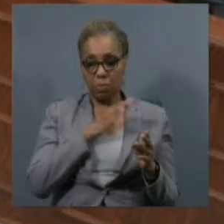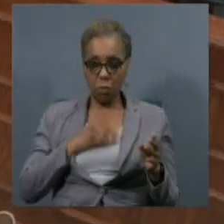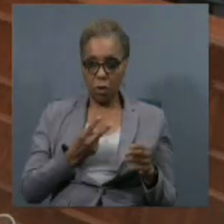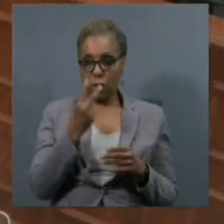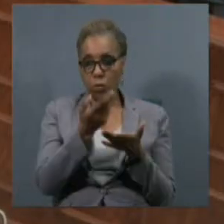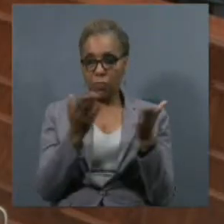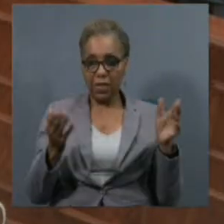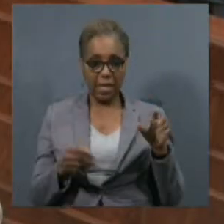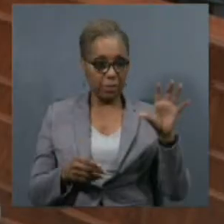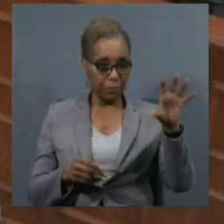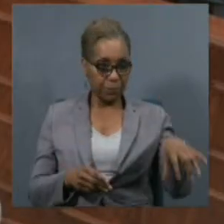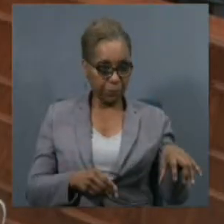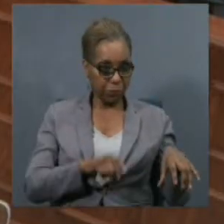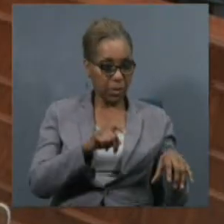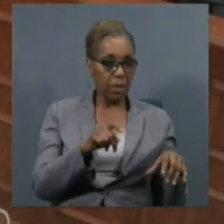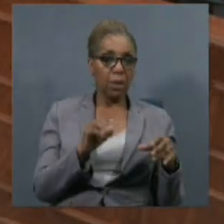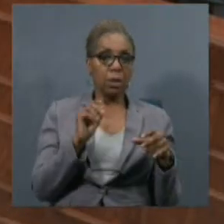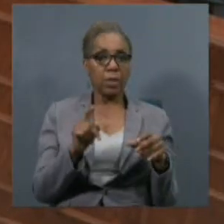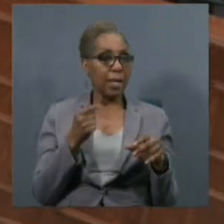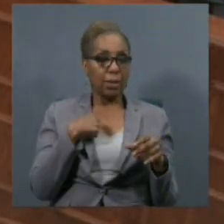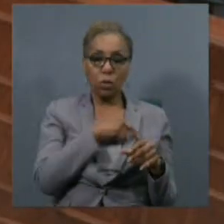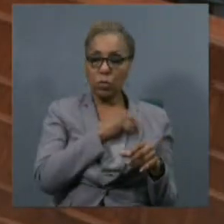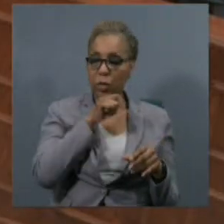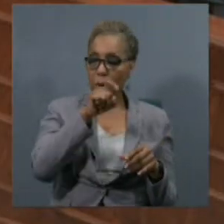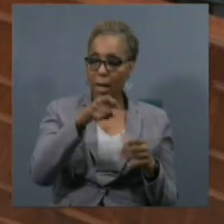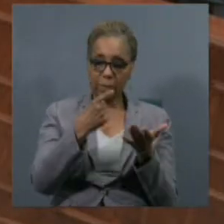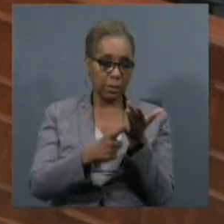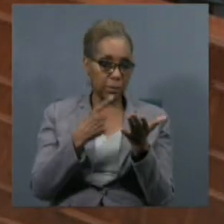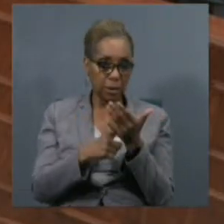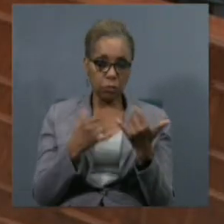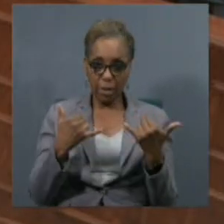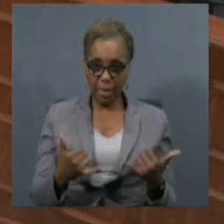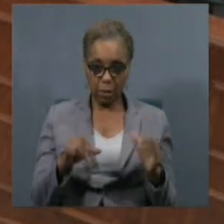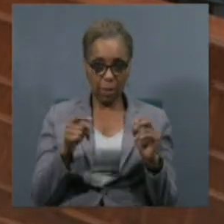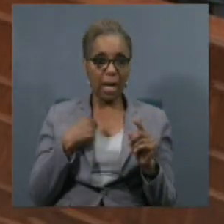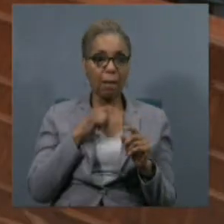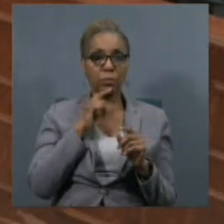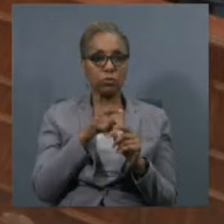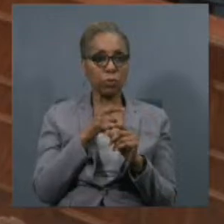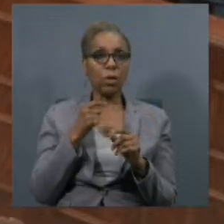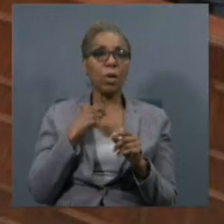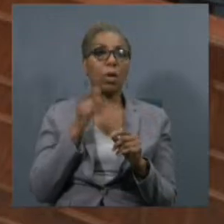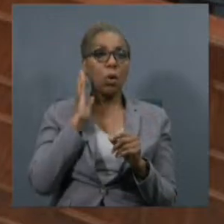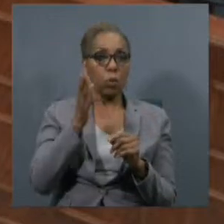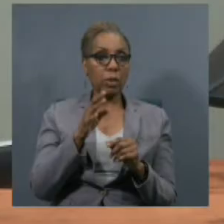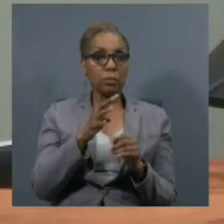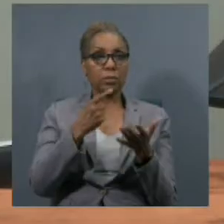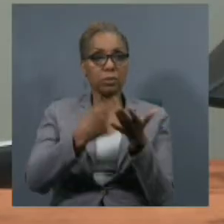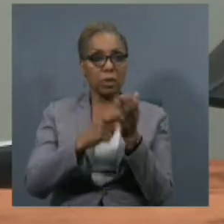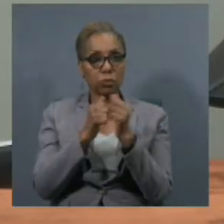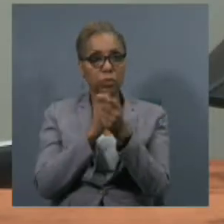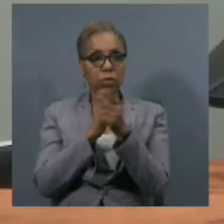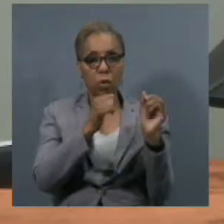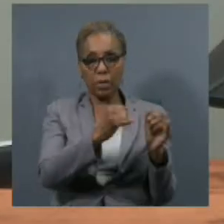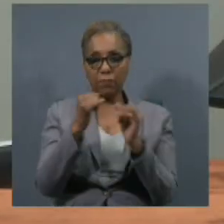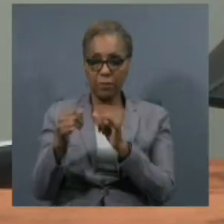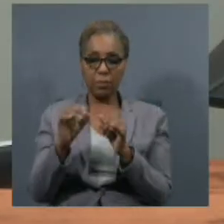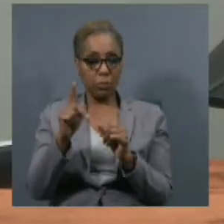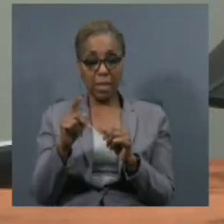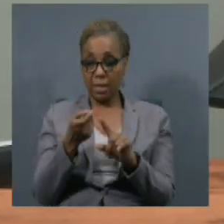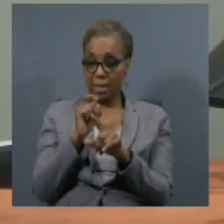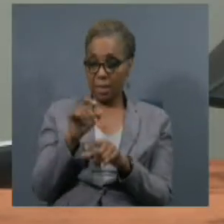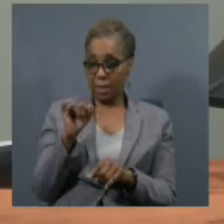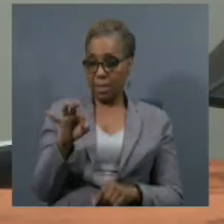table. Should we, and we don't have to discuss this at this very moment. I'm sure I'll talk with you all individually. If it needs to go